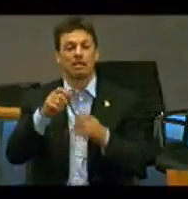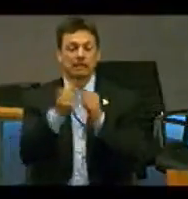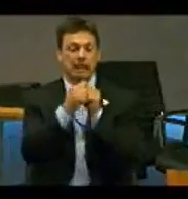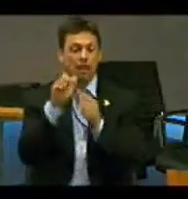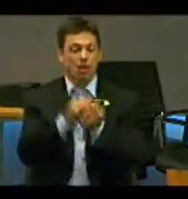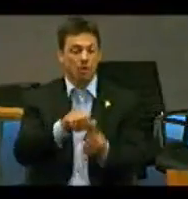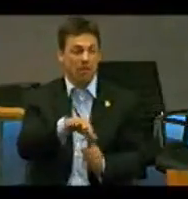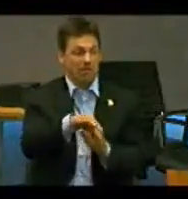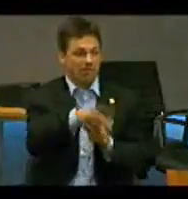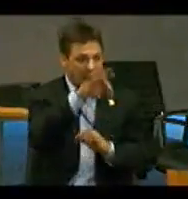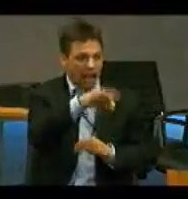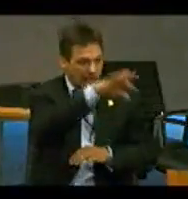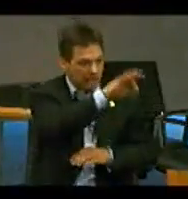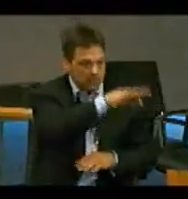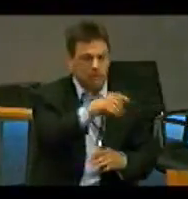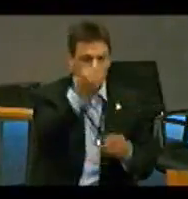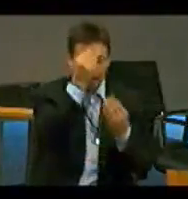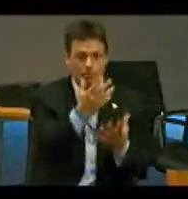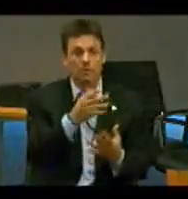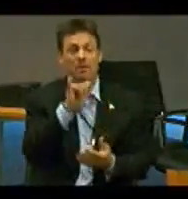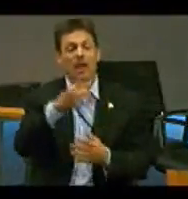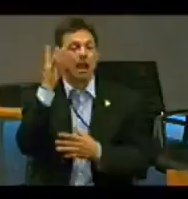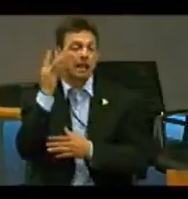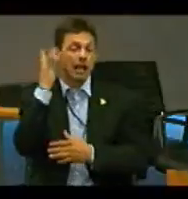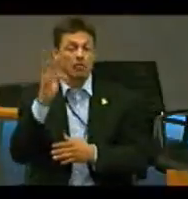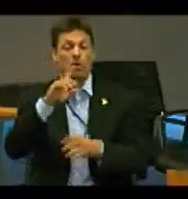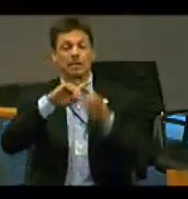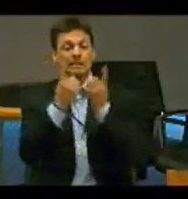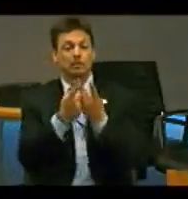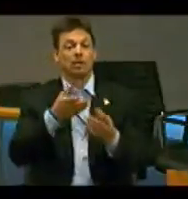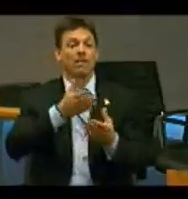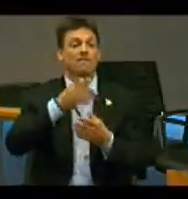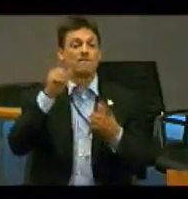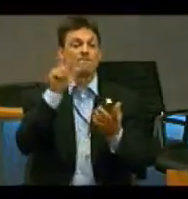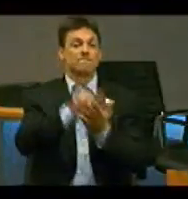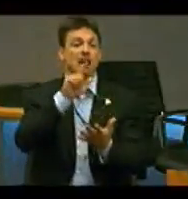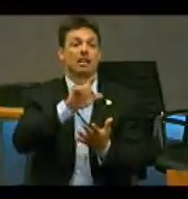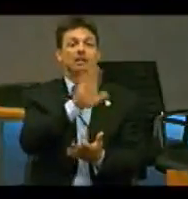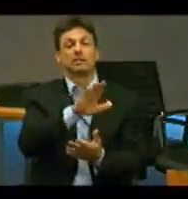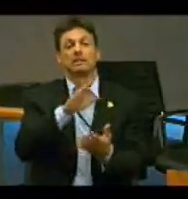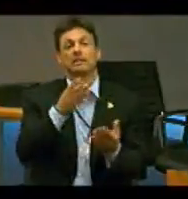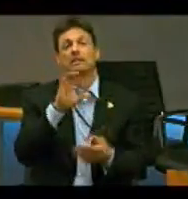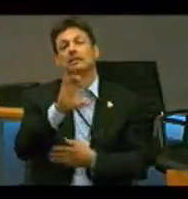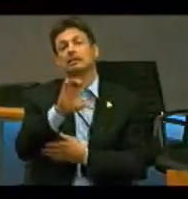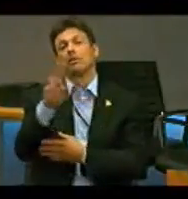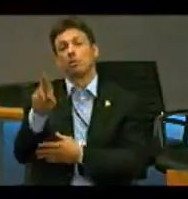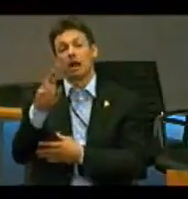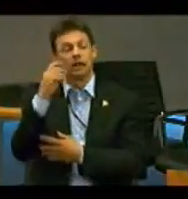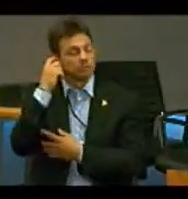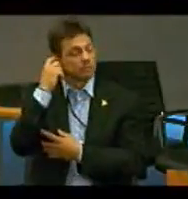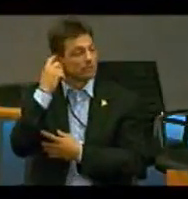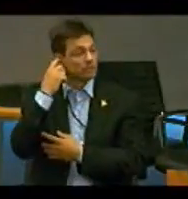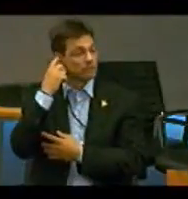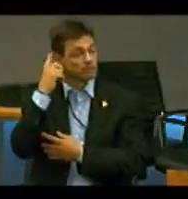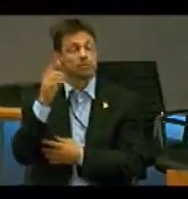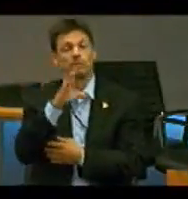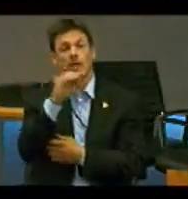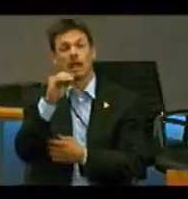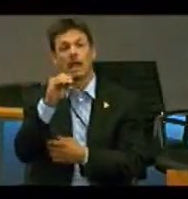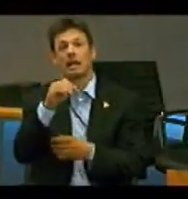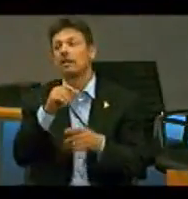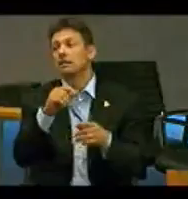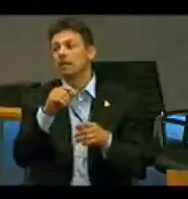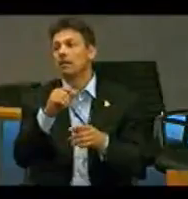with findings just 2 weeks ago that a California district violated students' civil rights precisely at the intersection of race and disability, and, as it